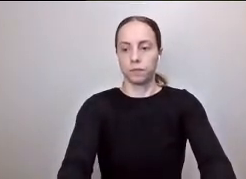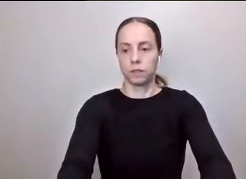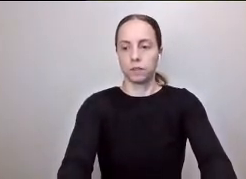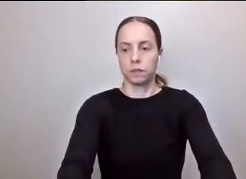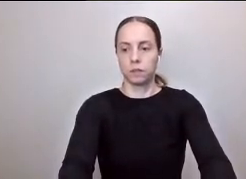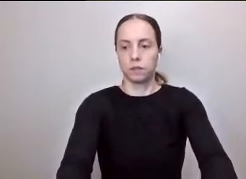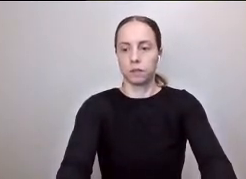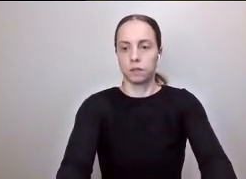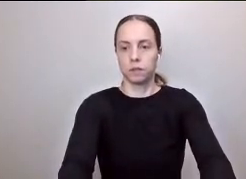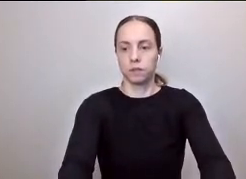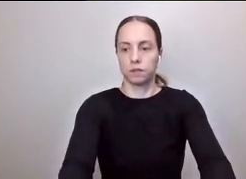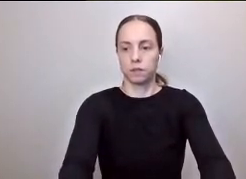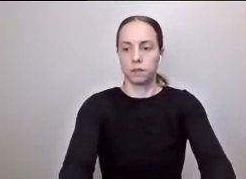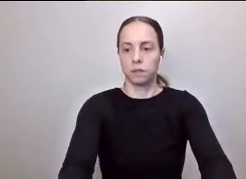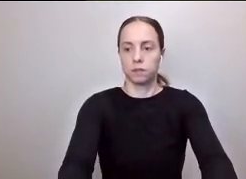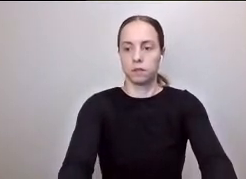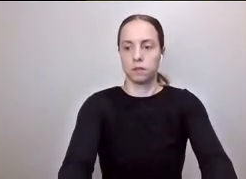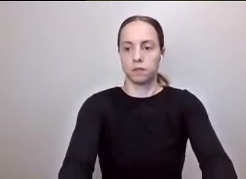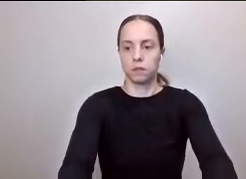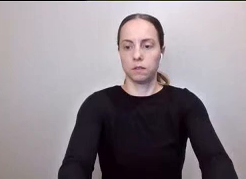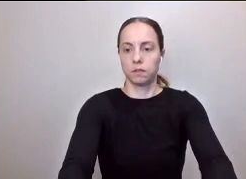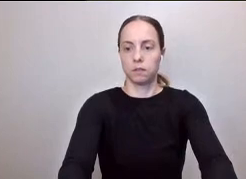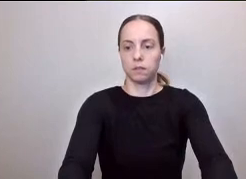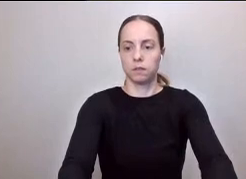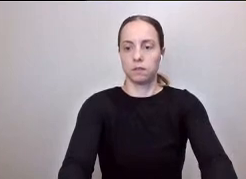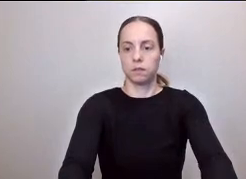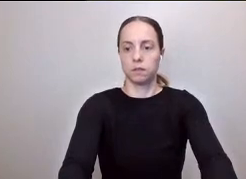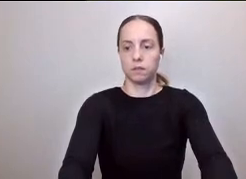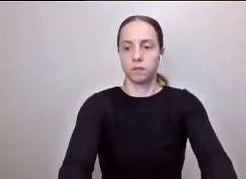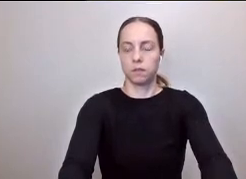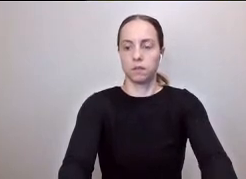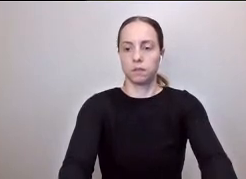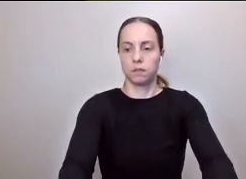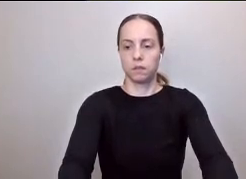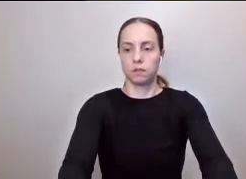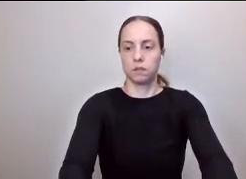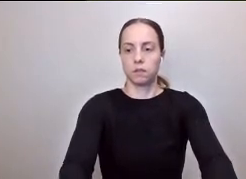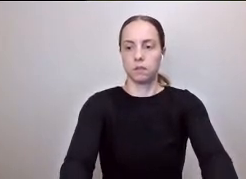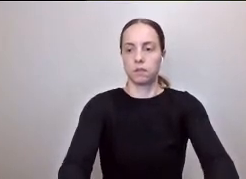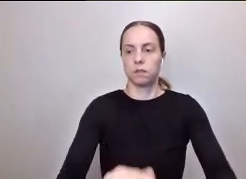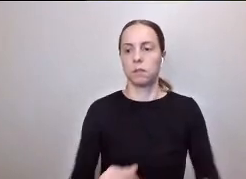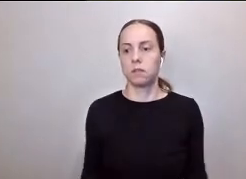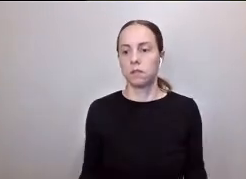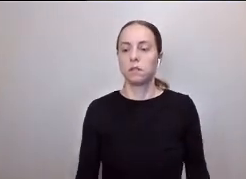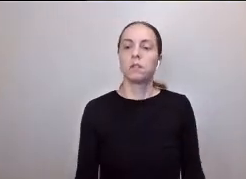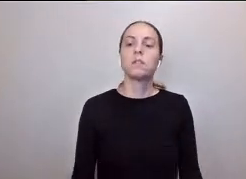this item, but across the days we've spent together on the budget. And I'll ask the clerk to call the roll.